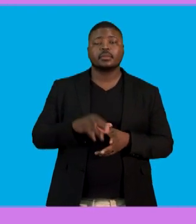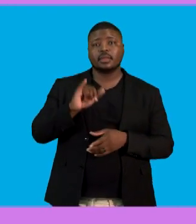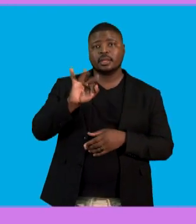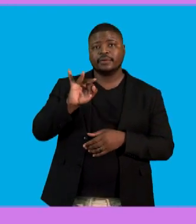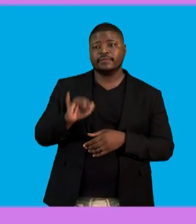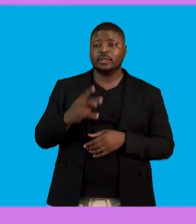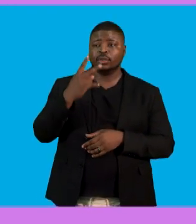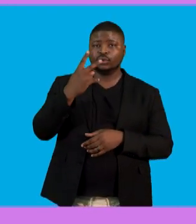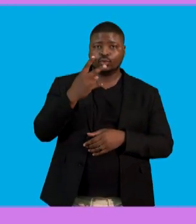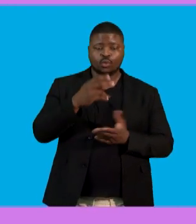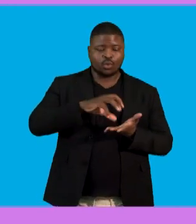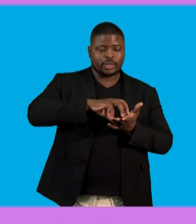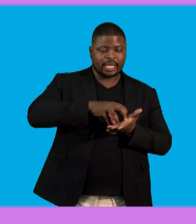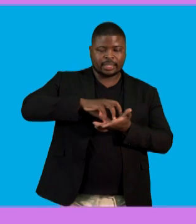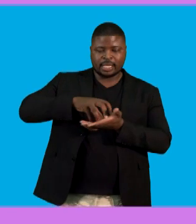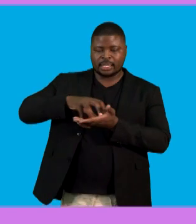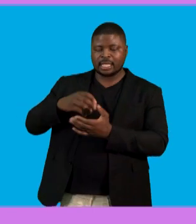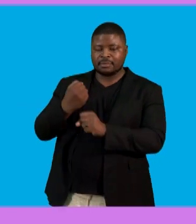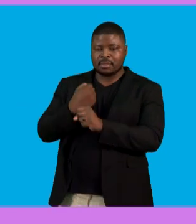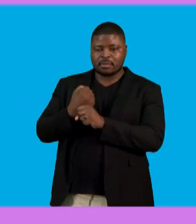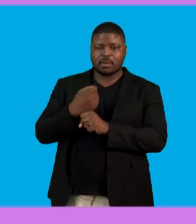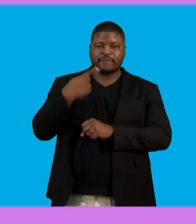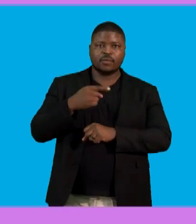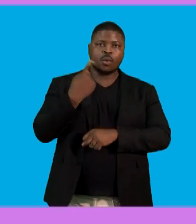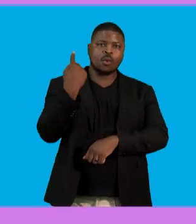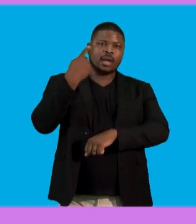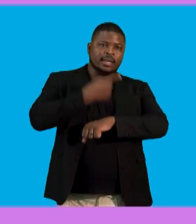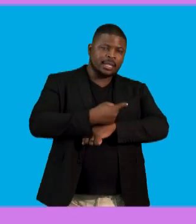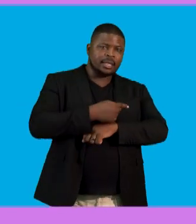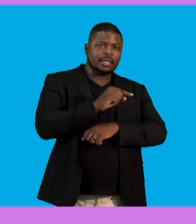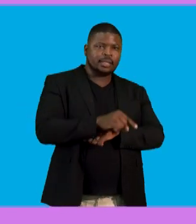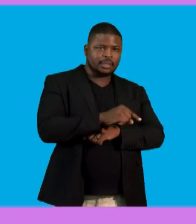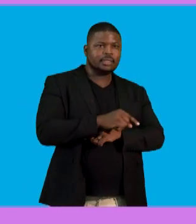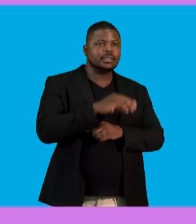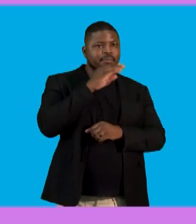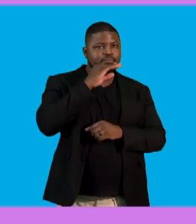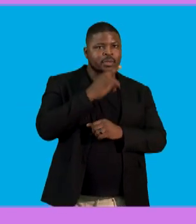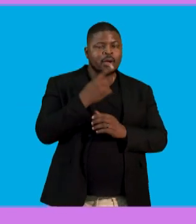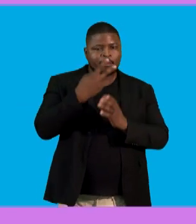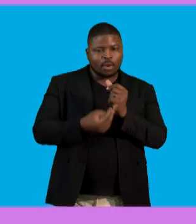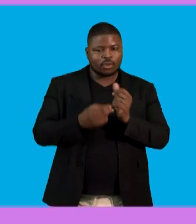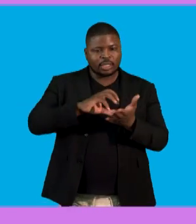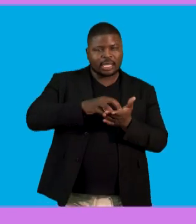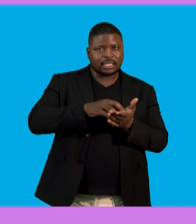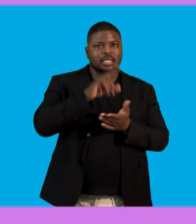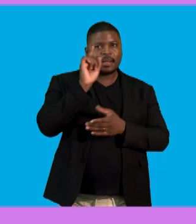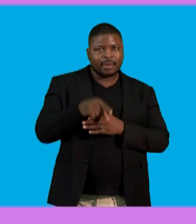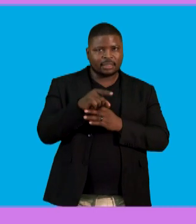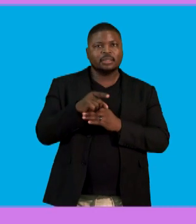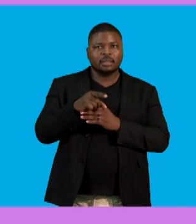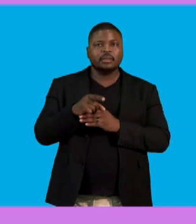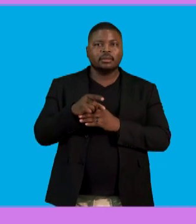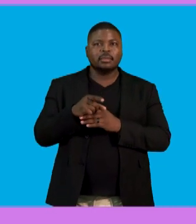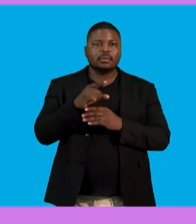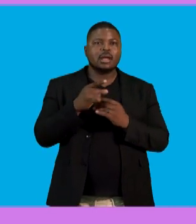If 2 cakes will be baked in 1 day, both cakes are prepared separately. What is the preparation time for 1